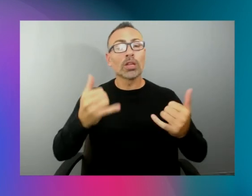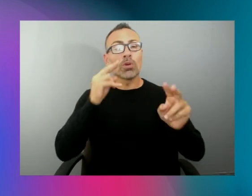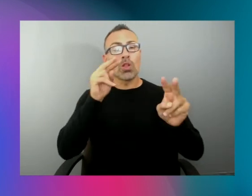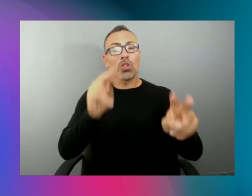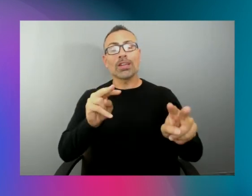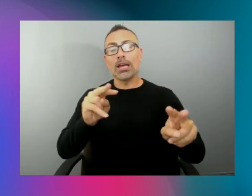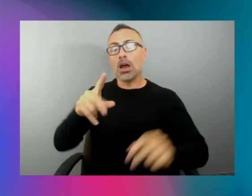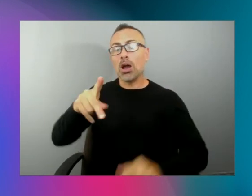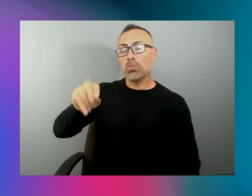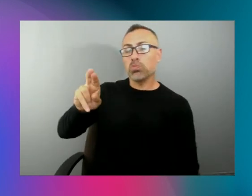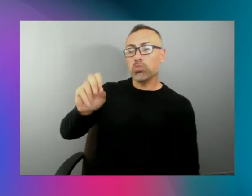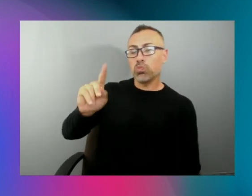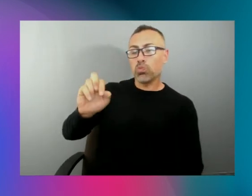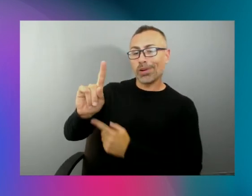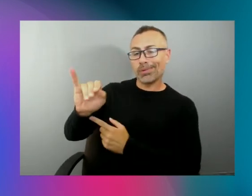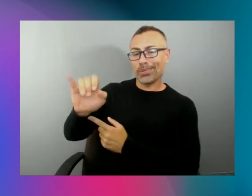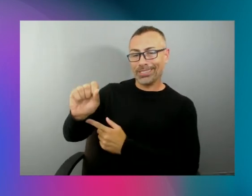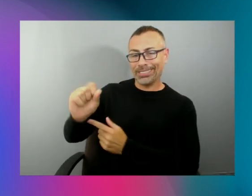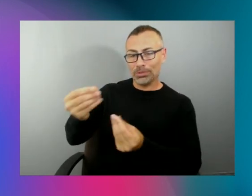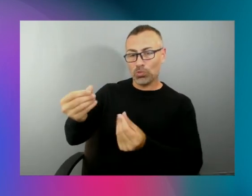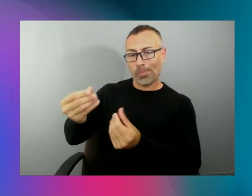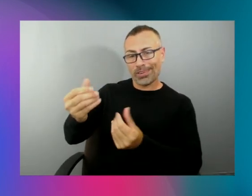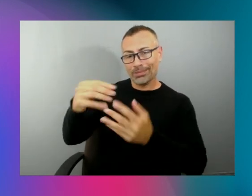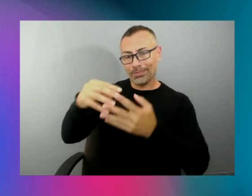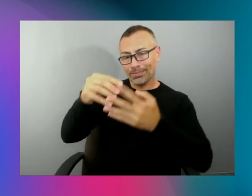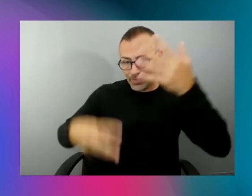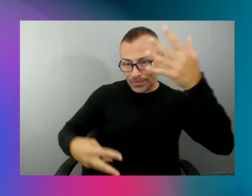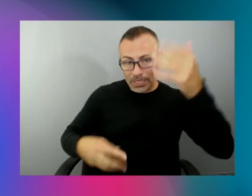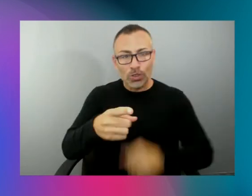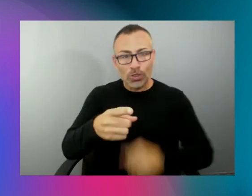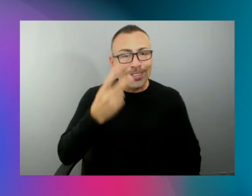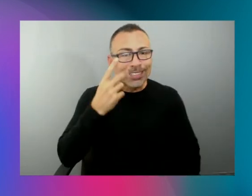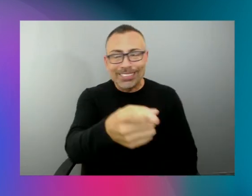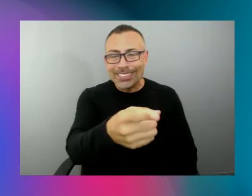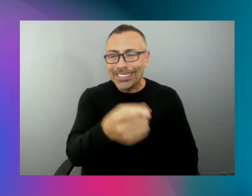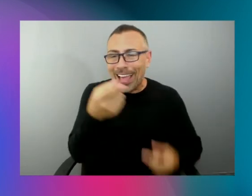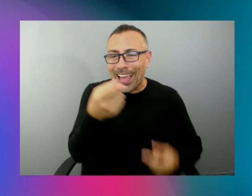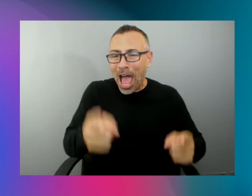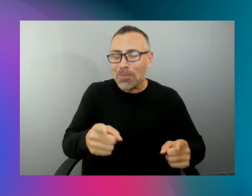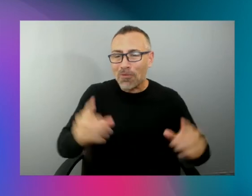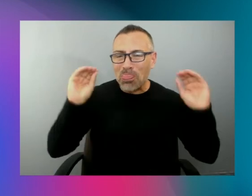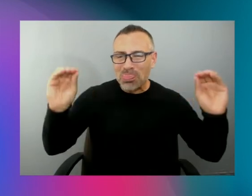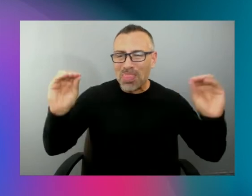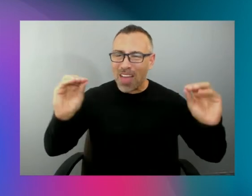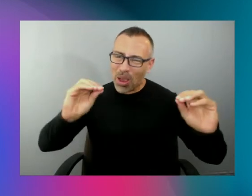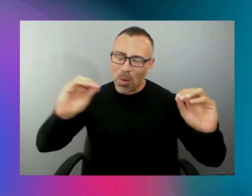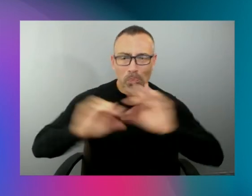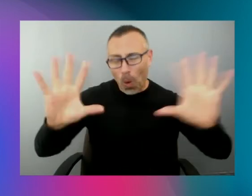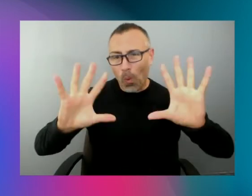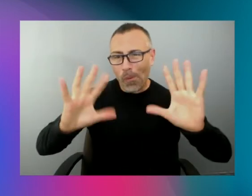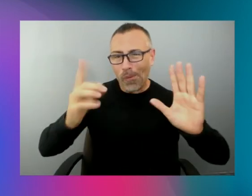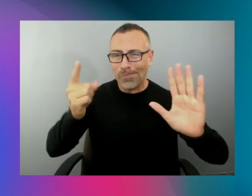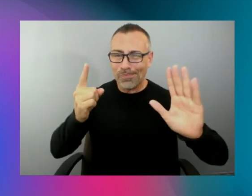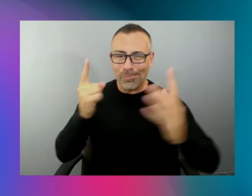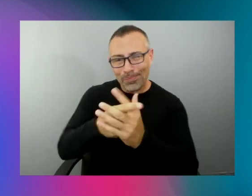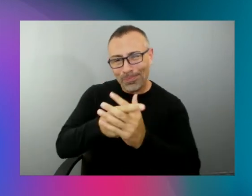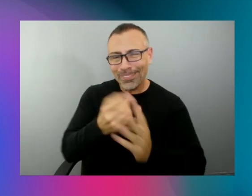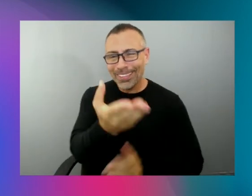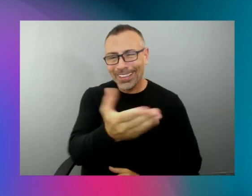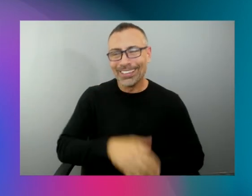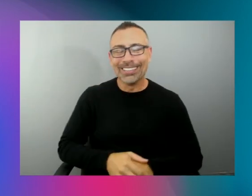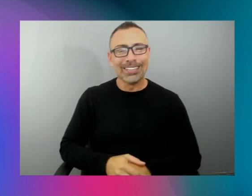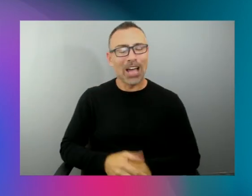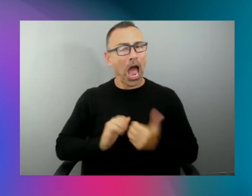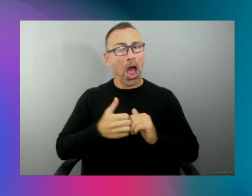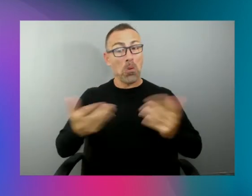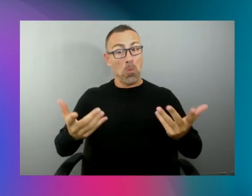here, encryption enabled. Whoa. I did nothing. How did that happen? Yeah, how did it happen? Now let's go to the system manager